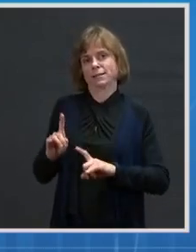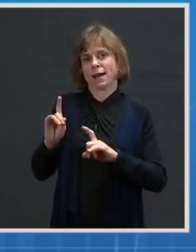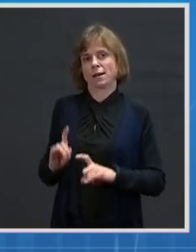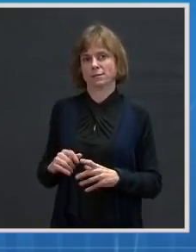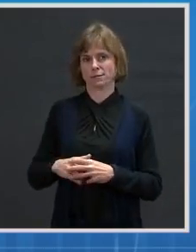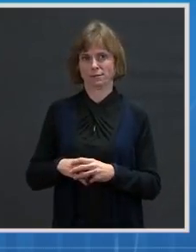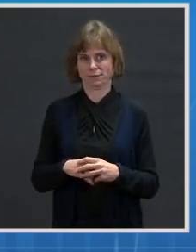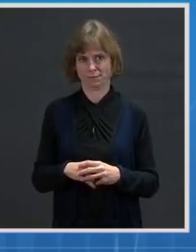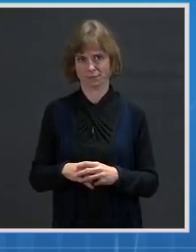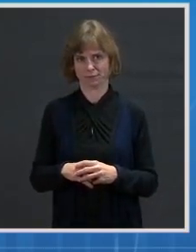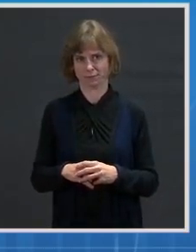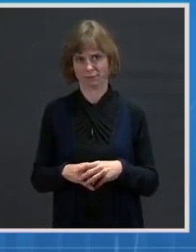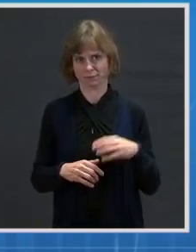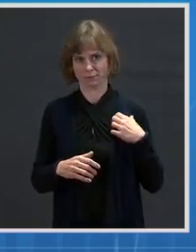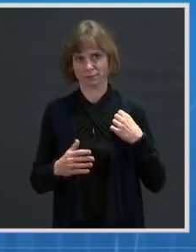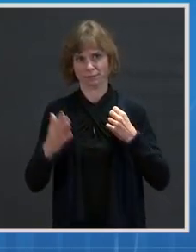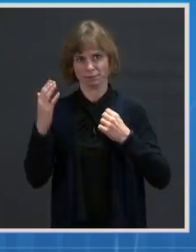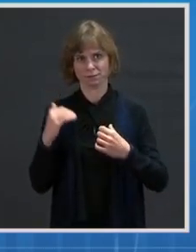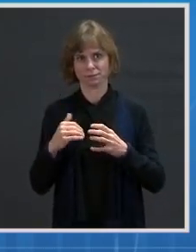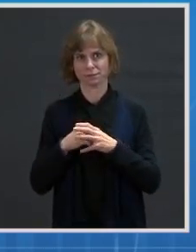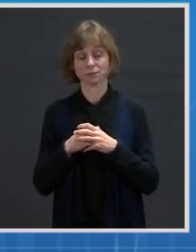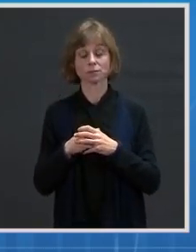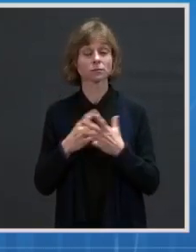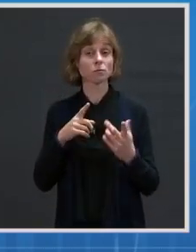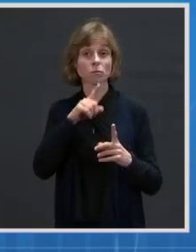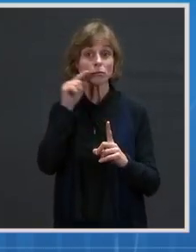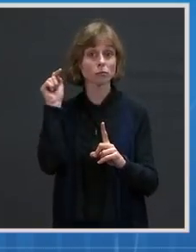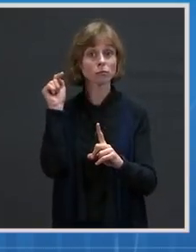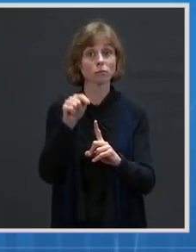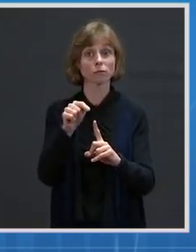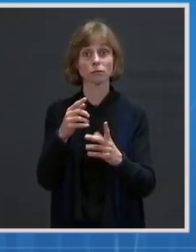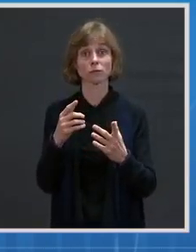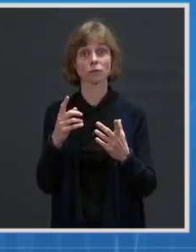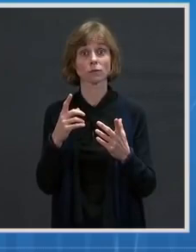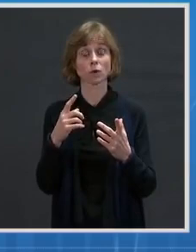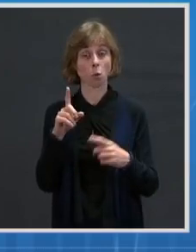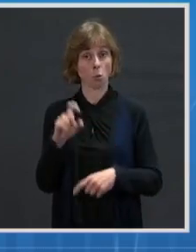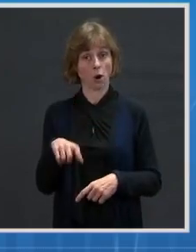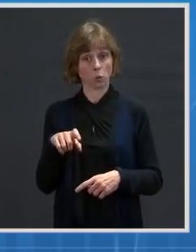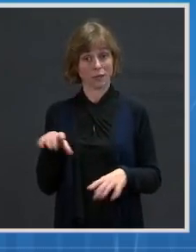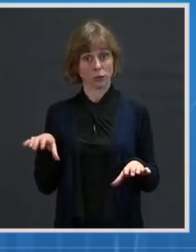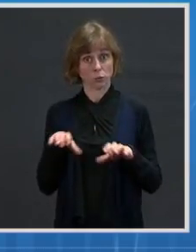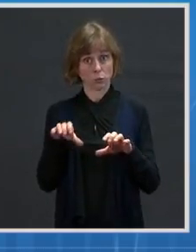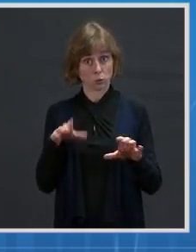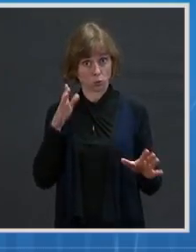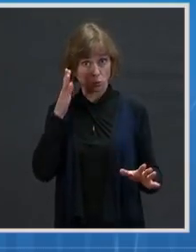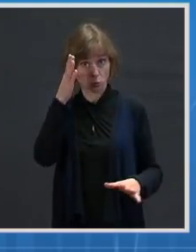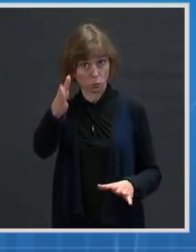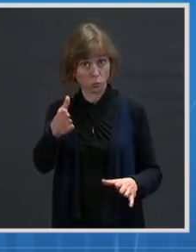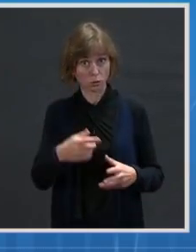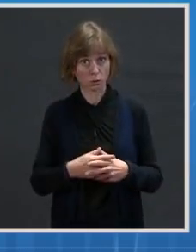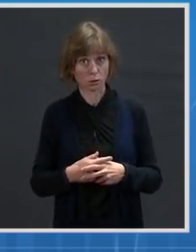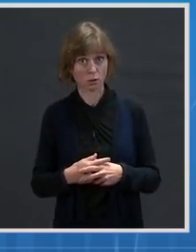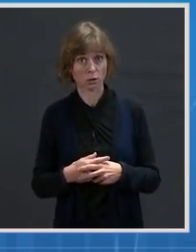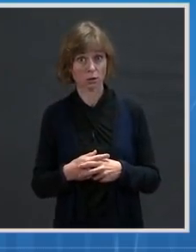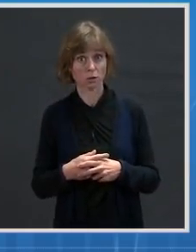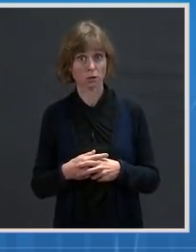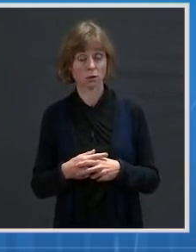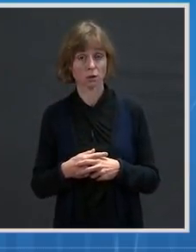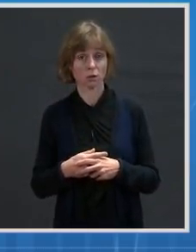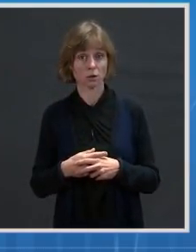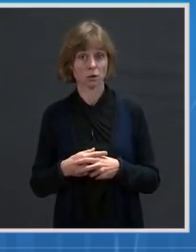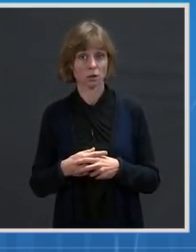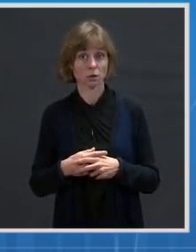Can I have the next slide? The bottom line of what we need to do looking forward, and the clear need